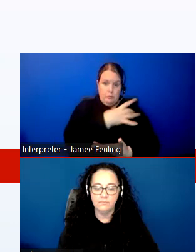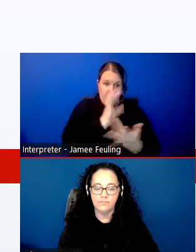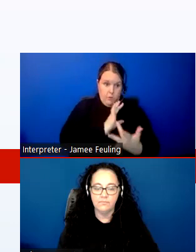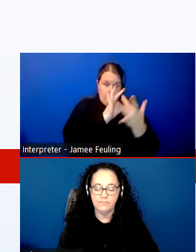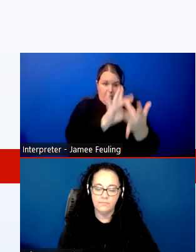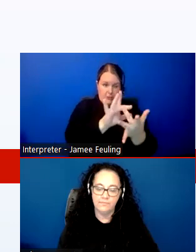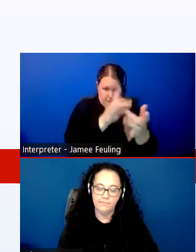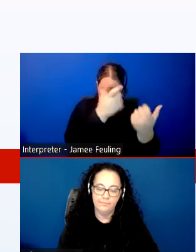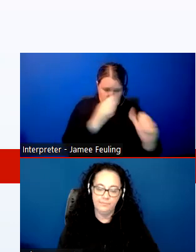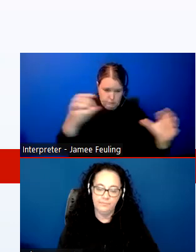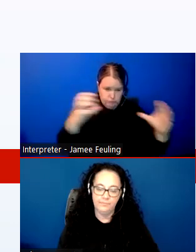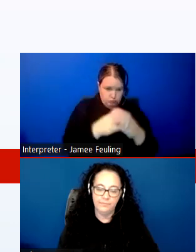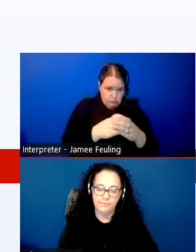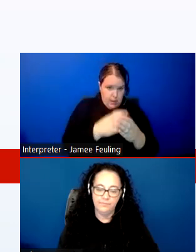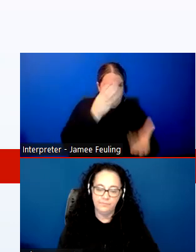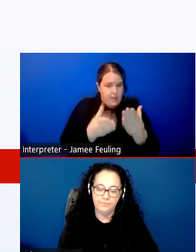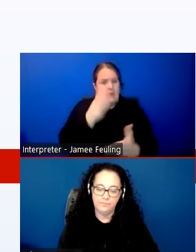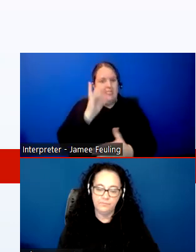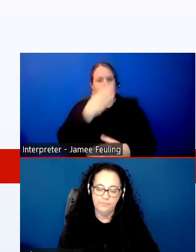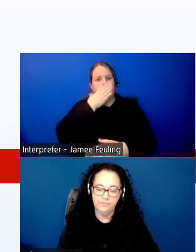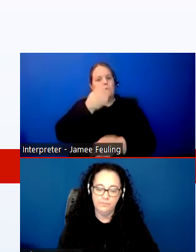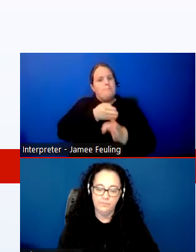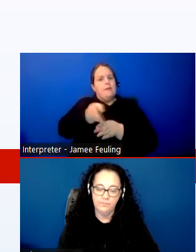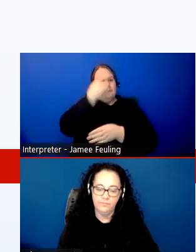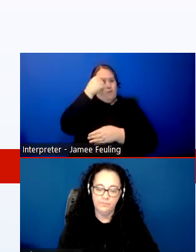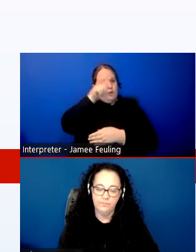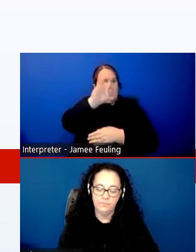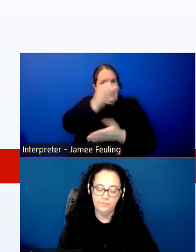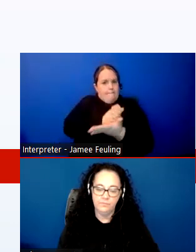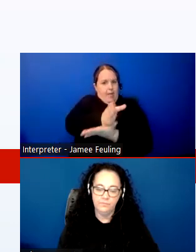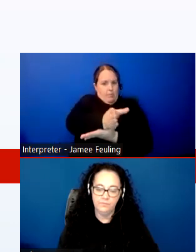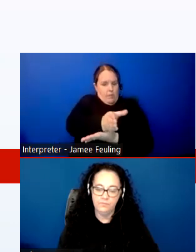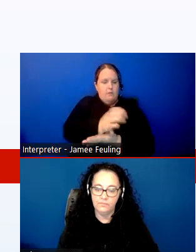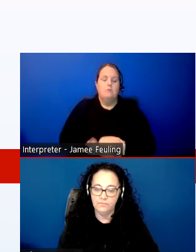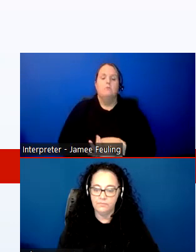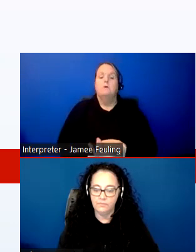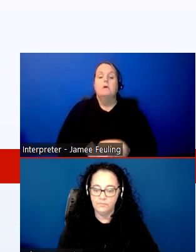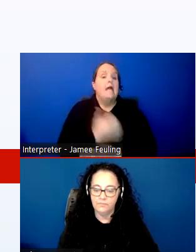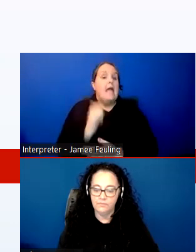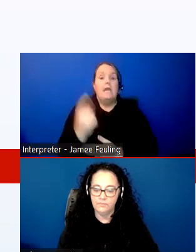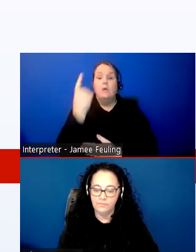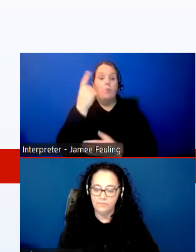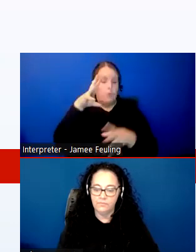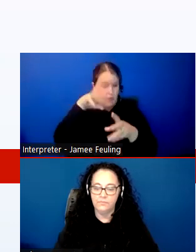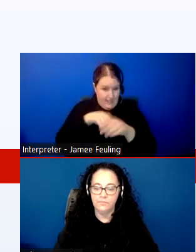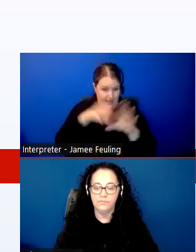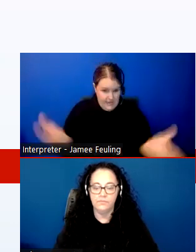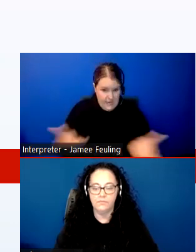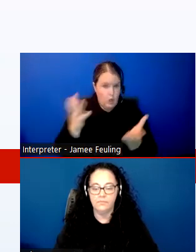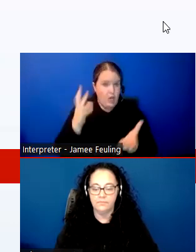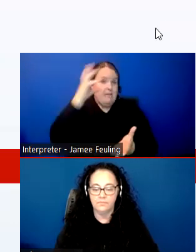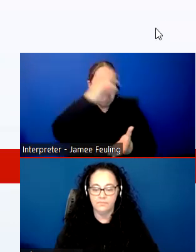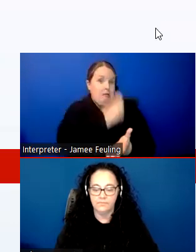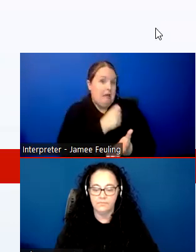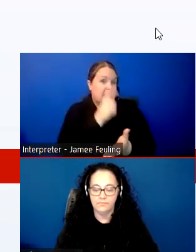in a major in this pathway. Can anyone name or guess a